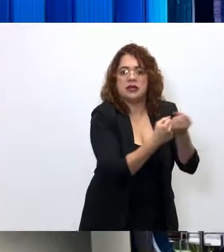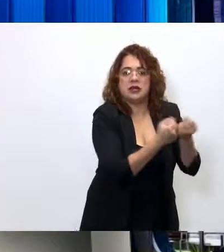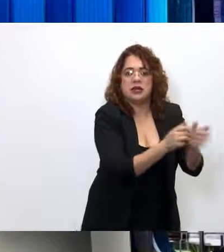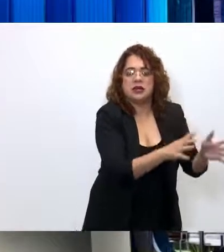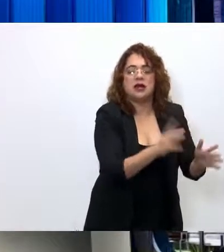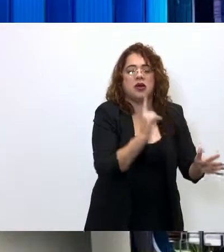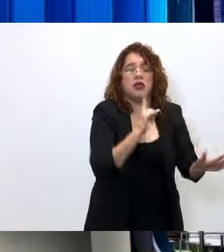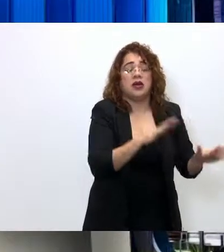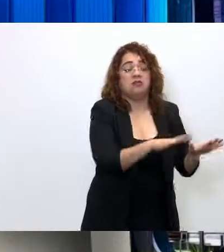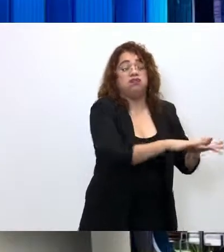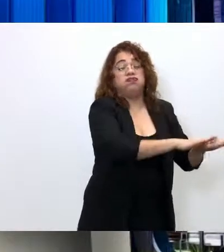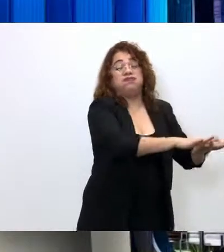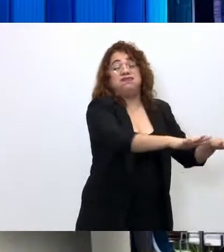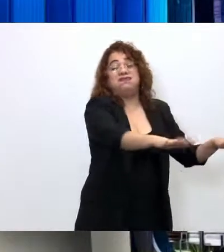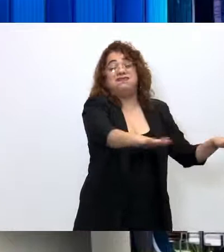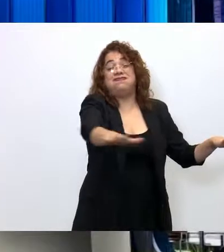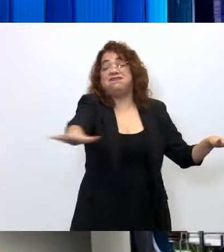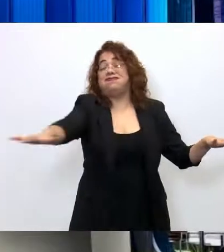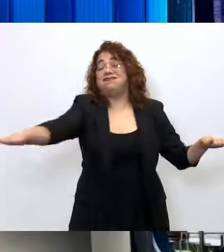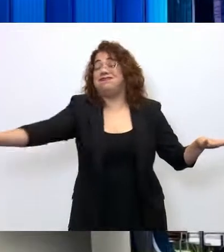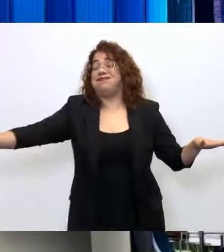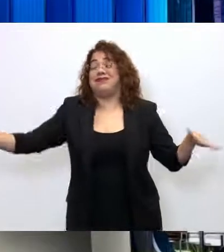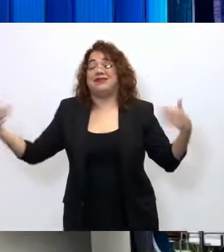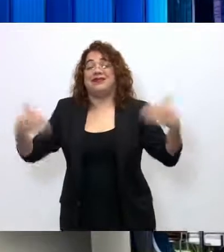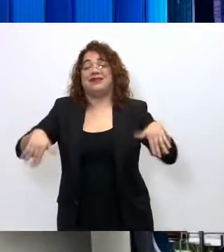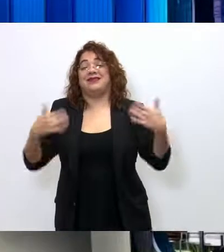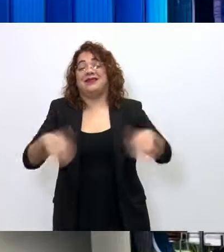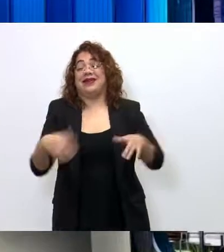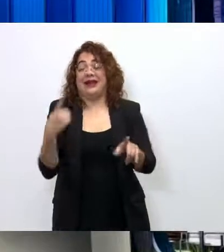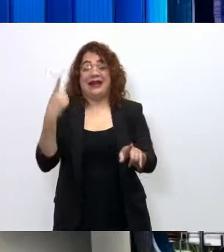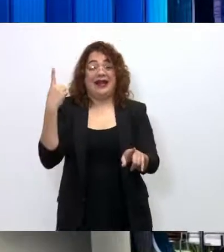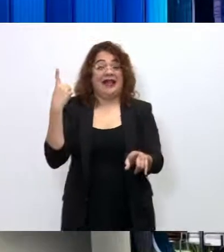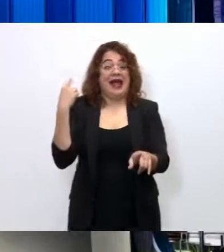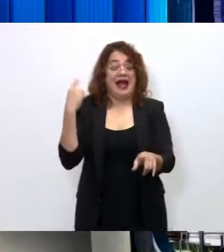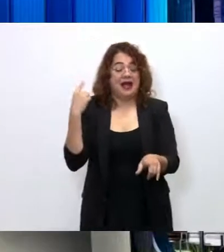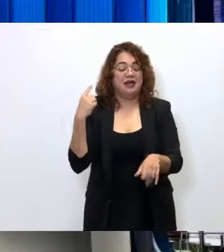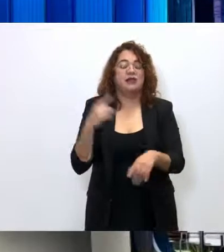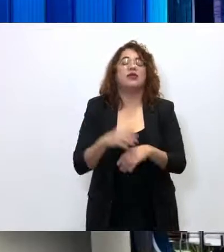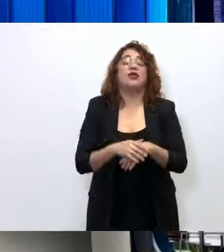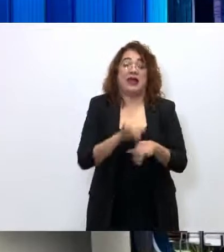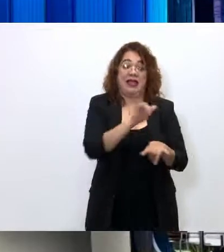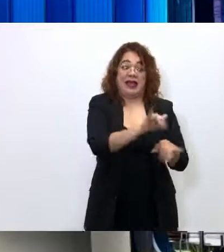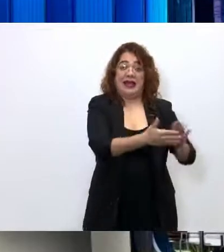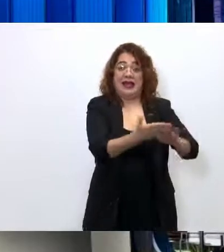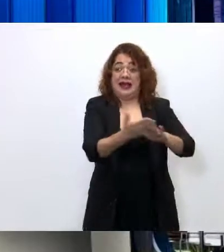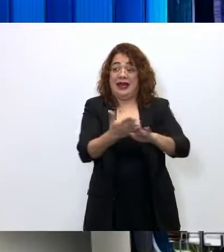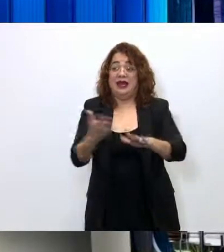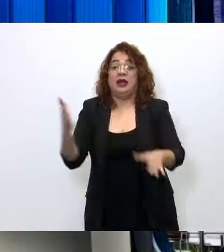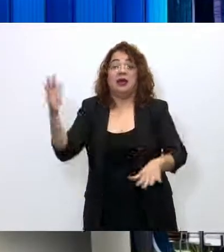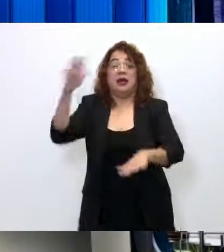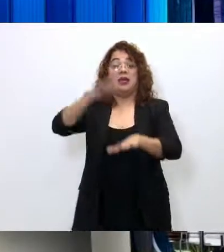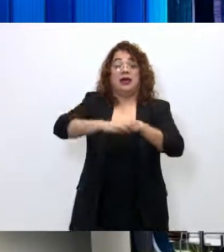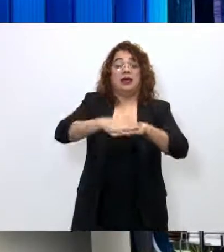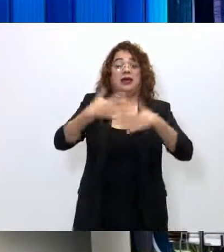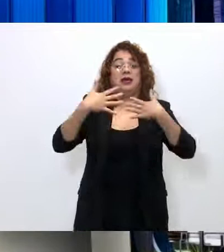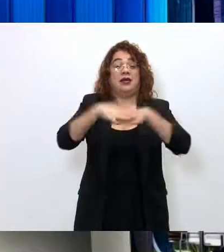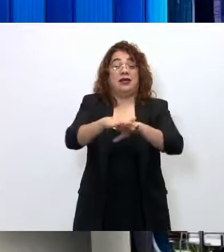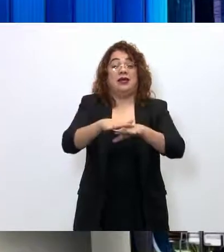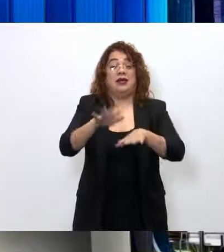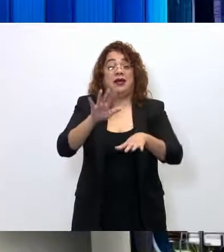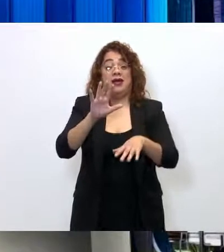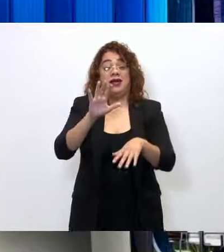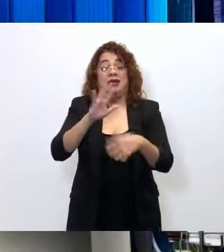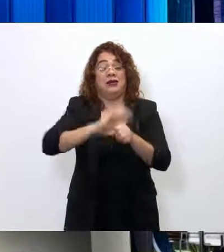city. This past year, we've overcome new challenges with the aid of all levels of government, schools, existing